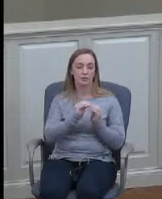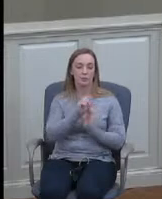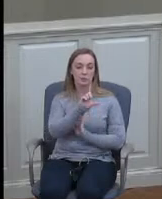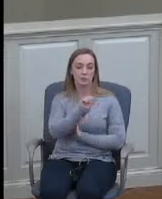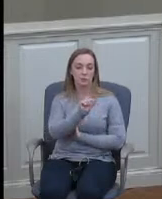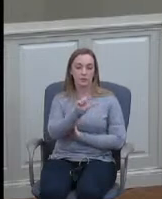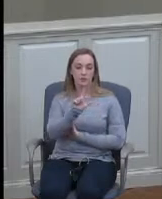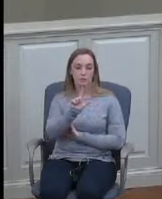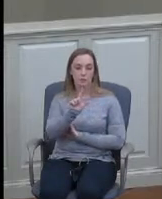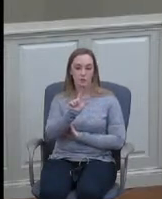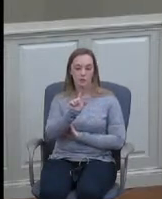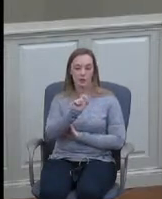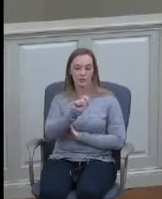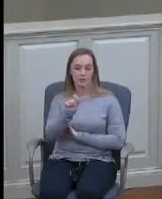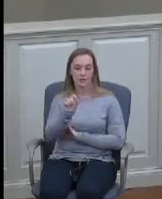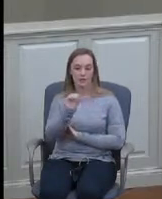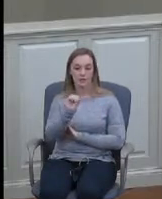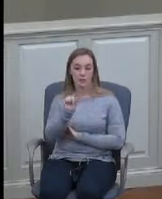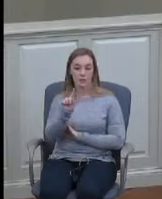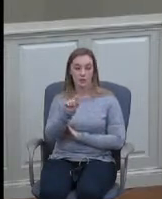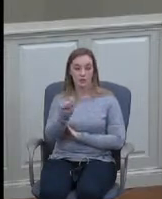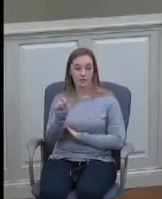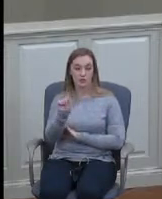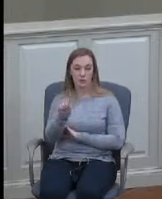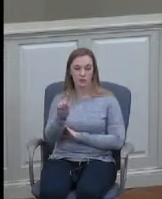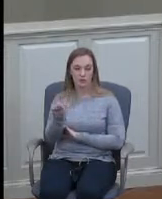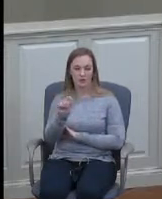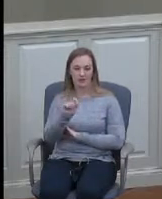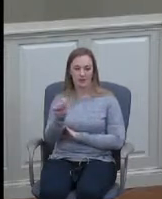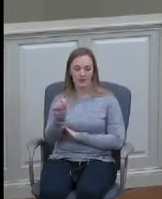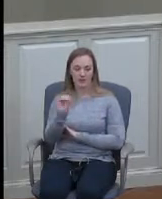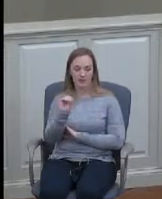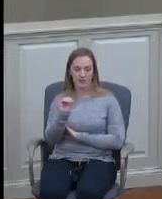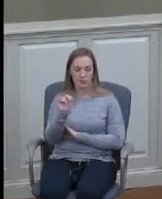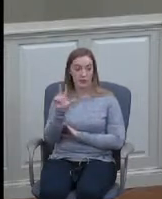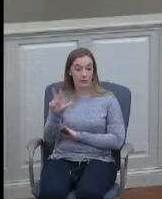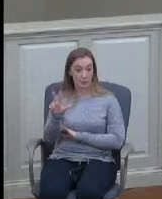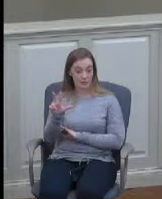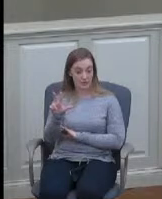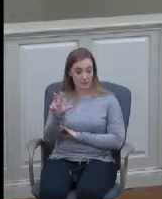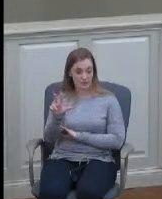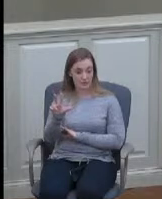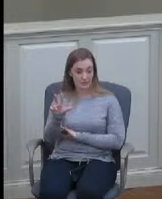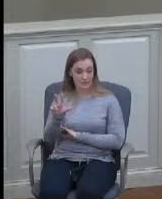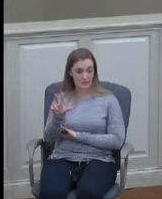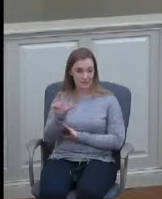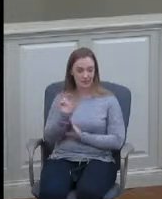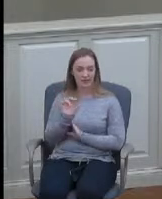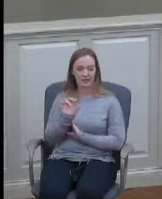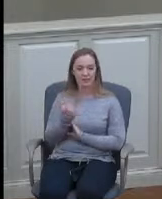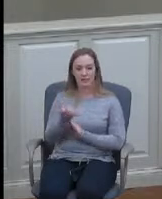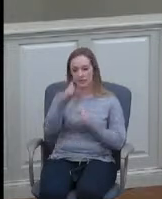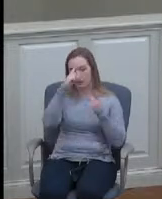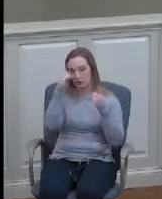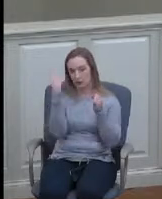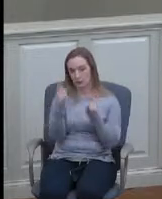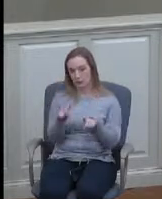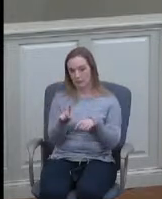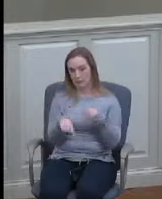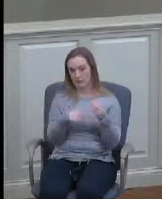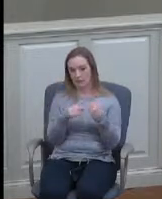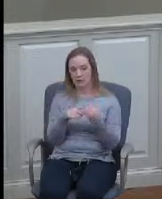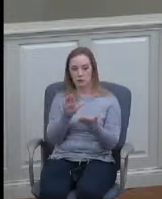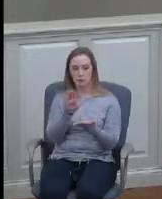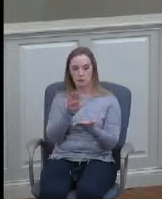2021-01-11-03, This is an agreement regarding the